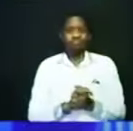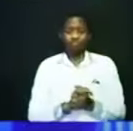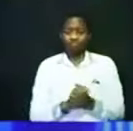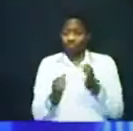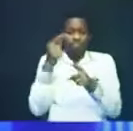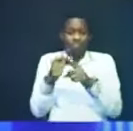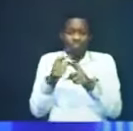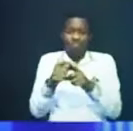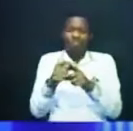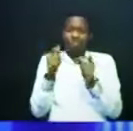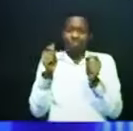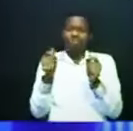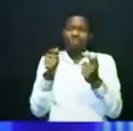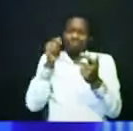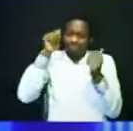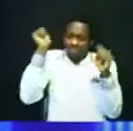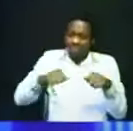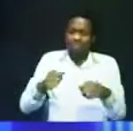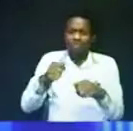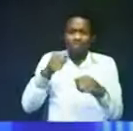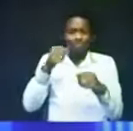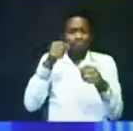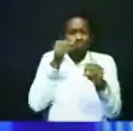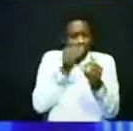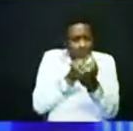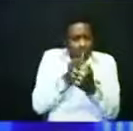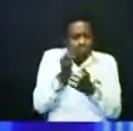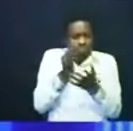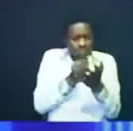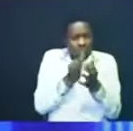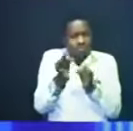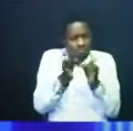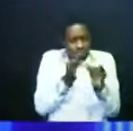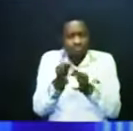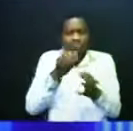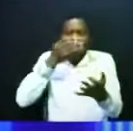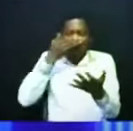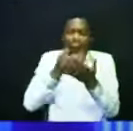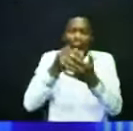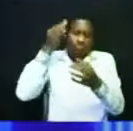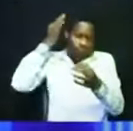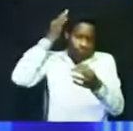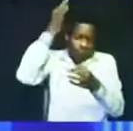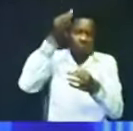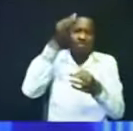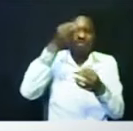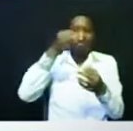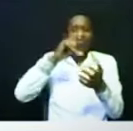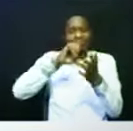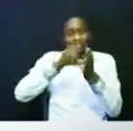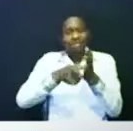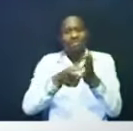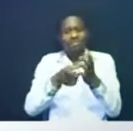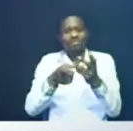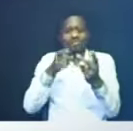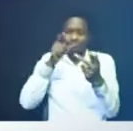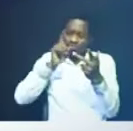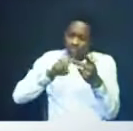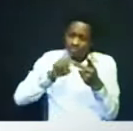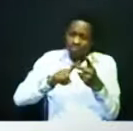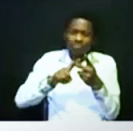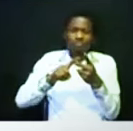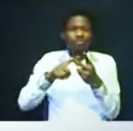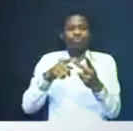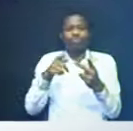future. It is God's appointed means to create the future. Eyo nyankopon